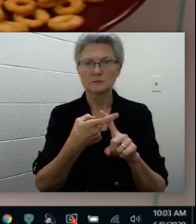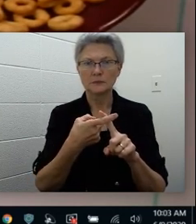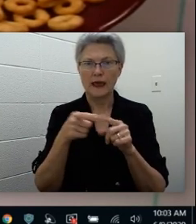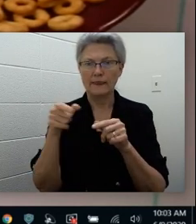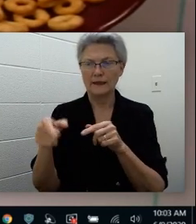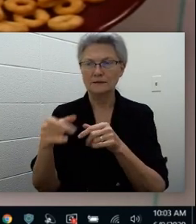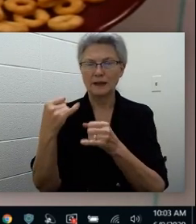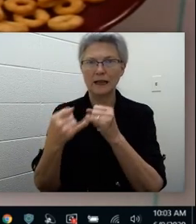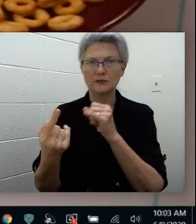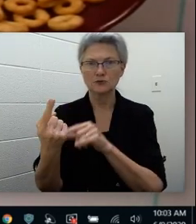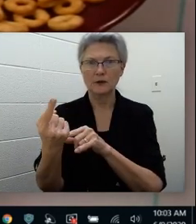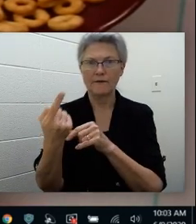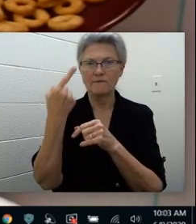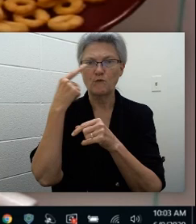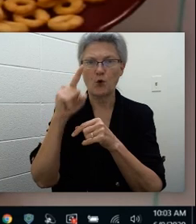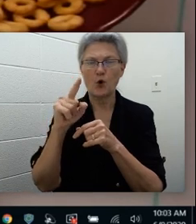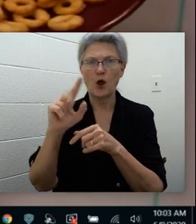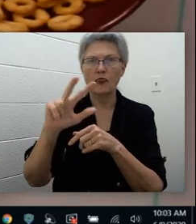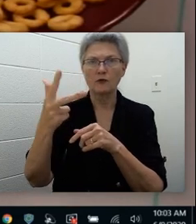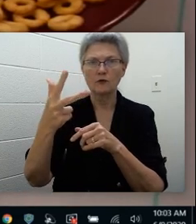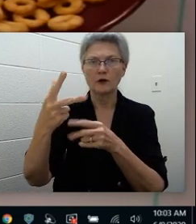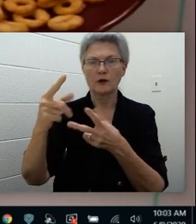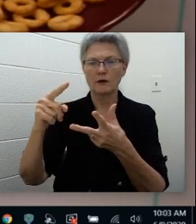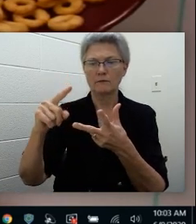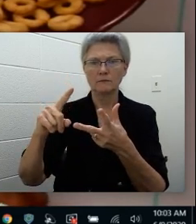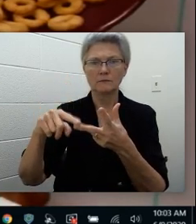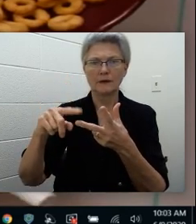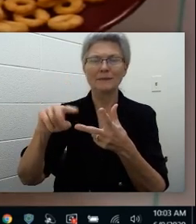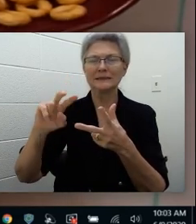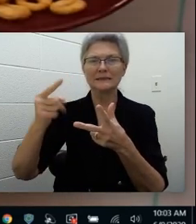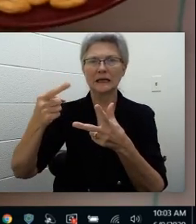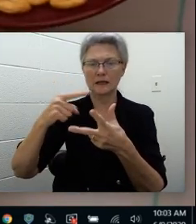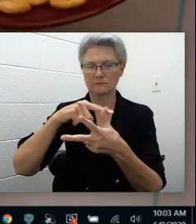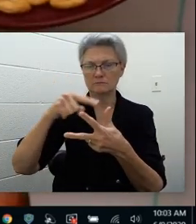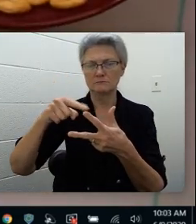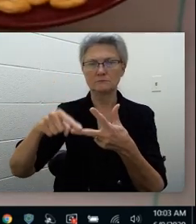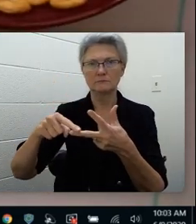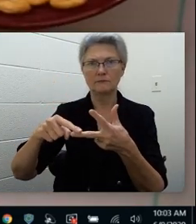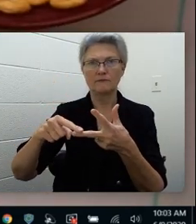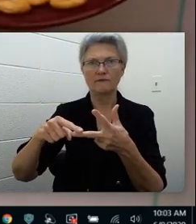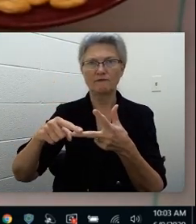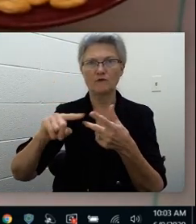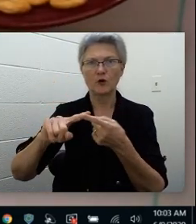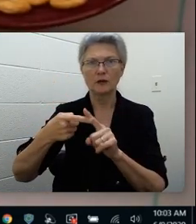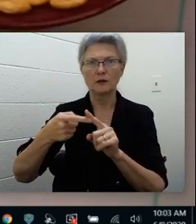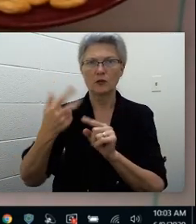And here's my last one for her second friend. 3 people total.